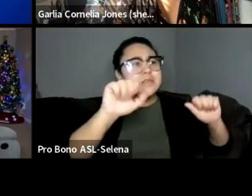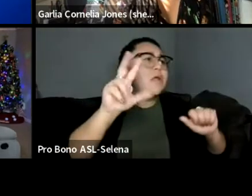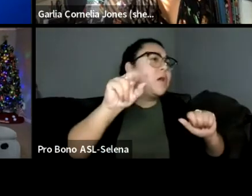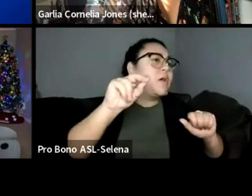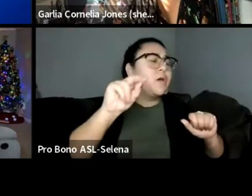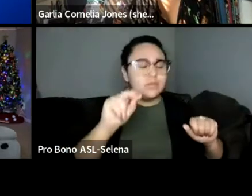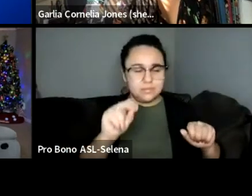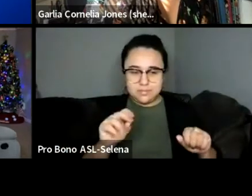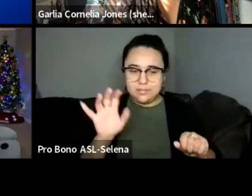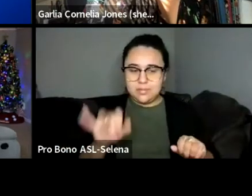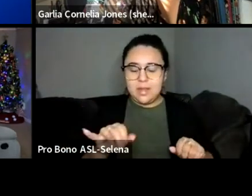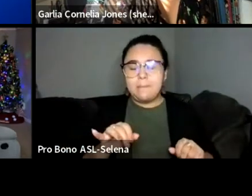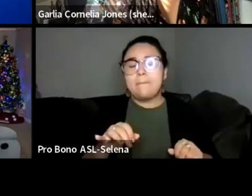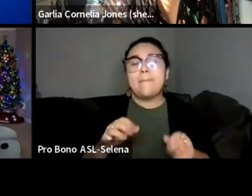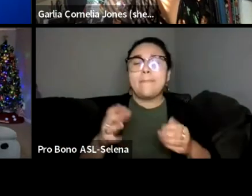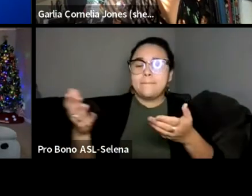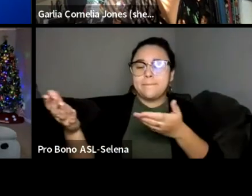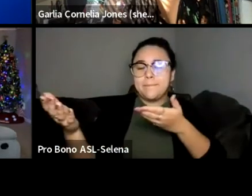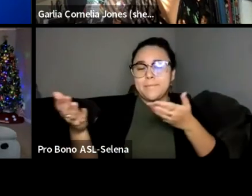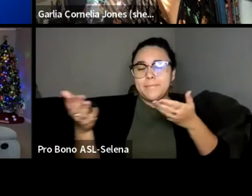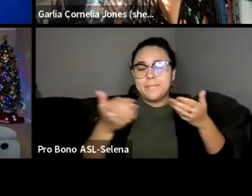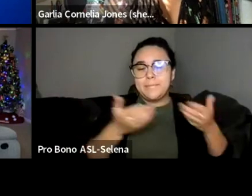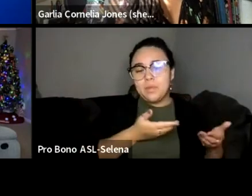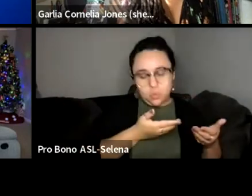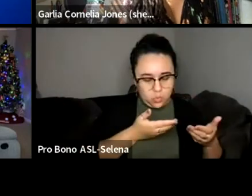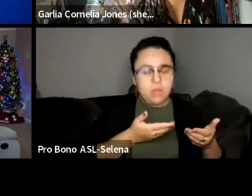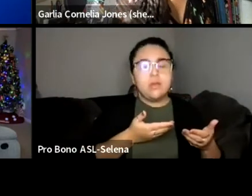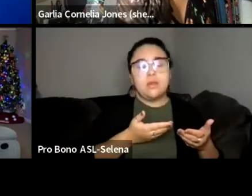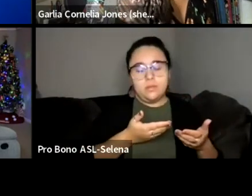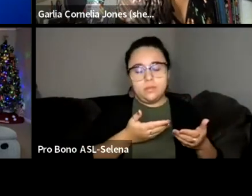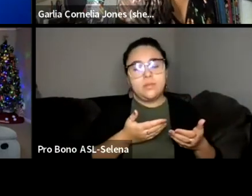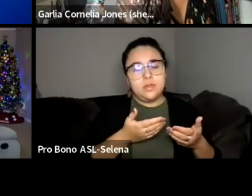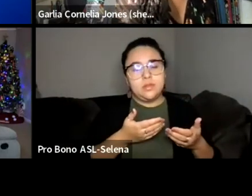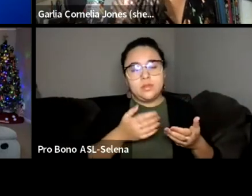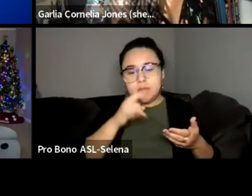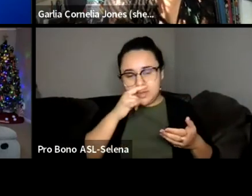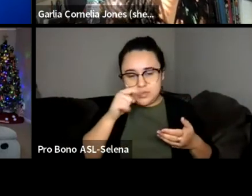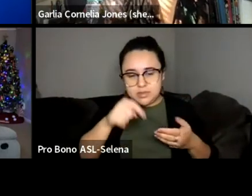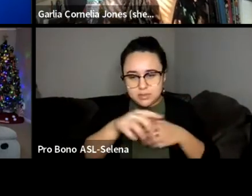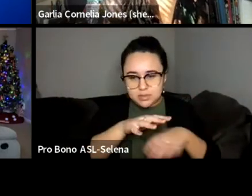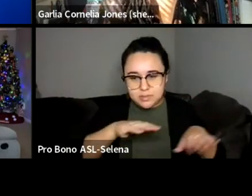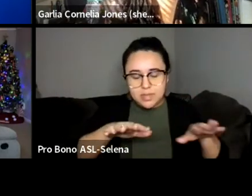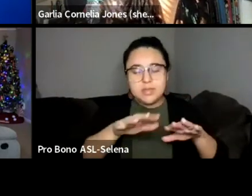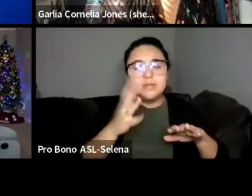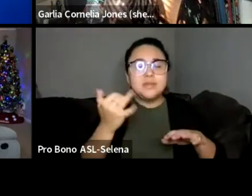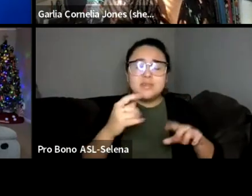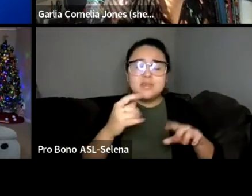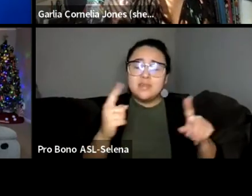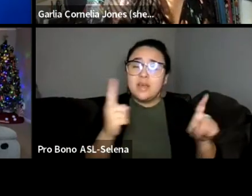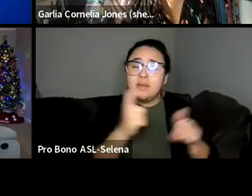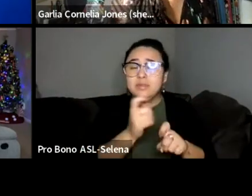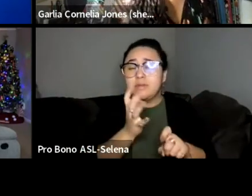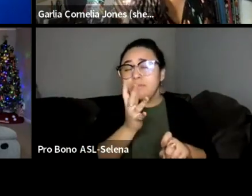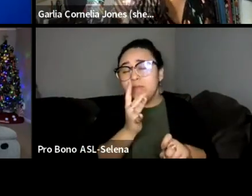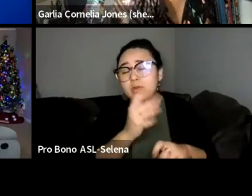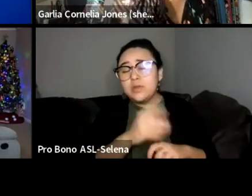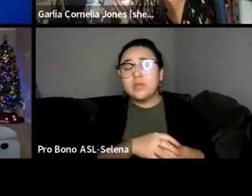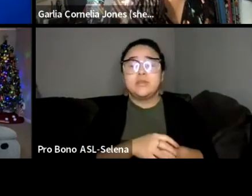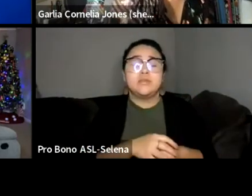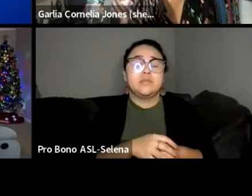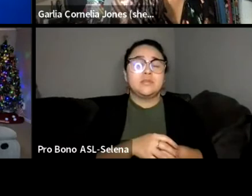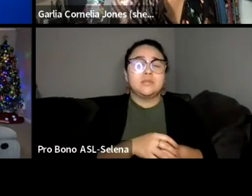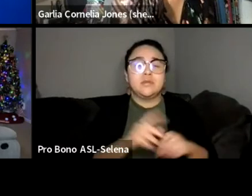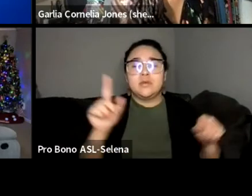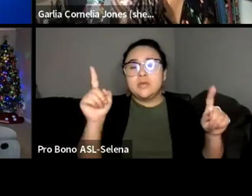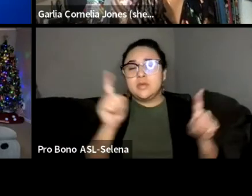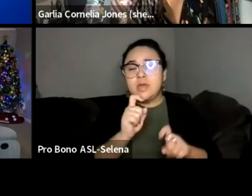them into the space, especially for a play like Cried Out that is about the complexities of motherhood and parenthood, I don't think the production we had could have